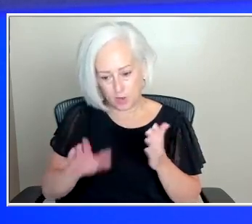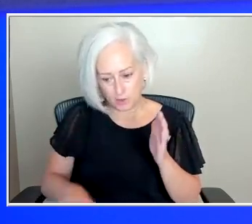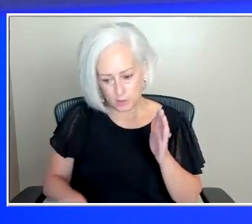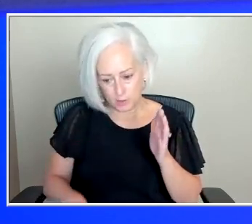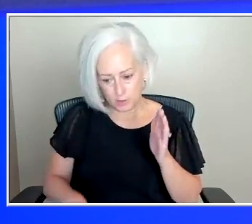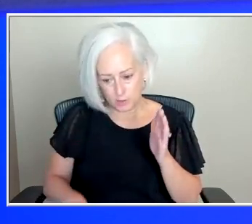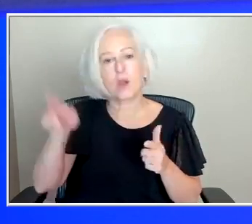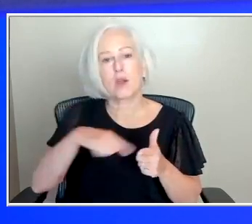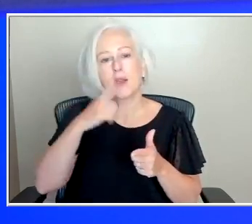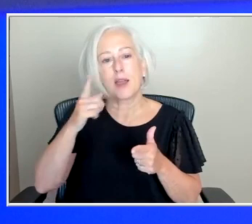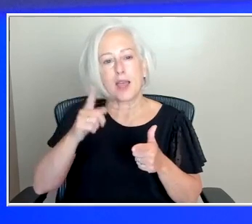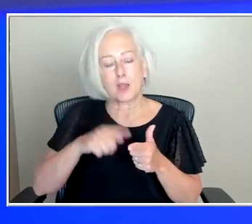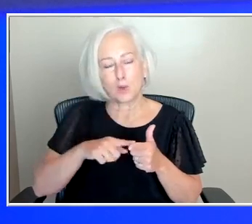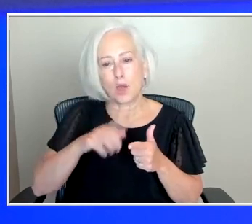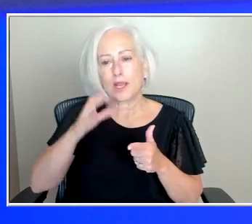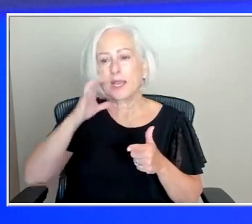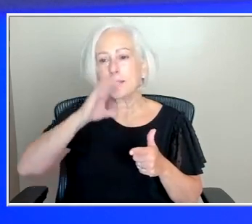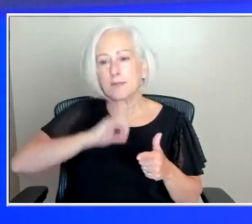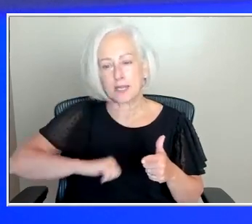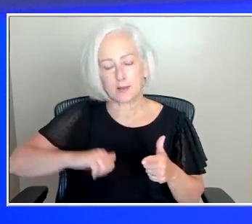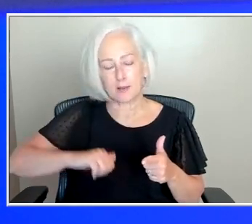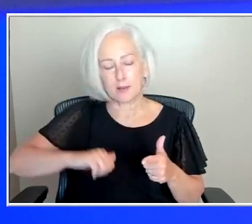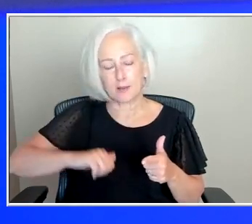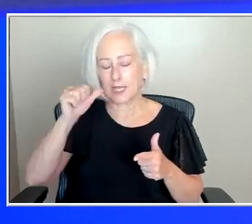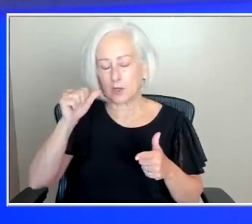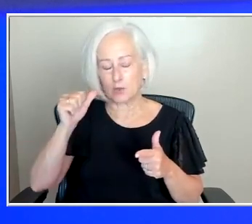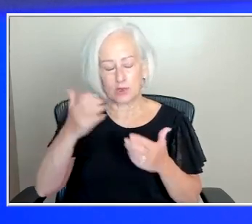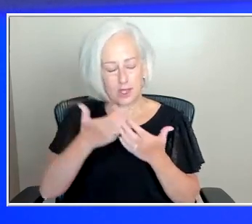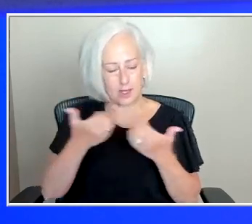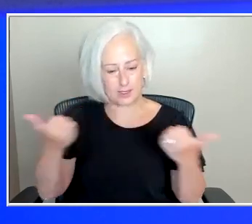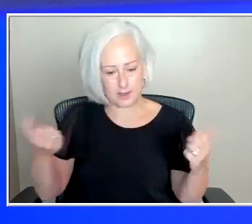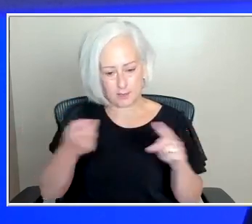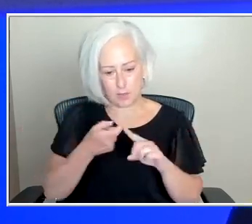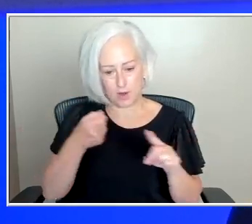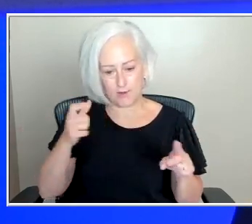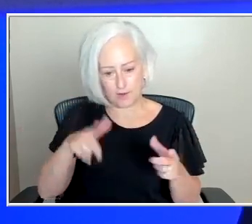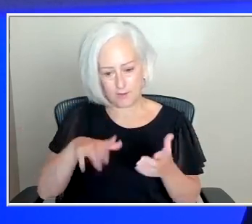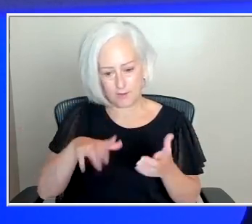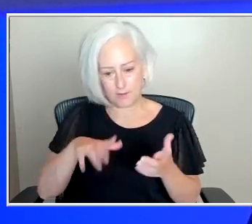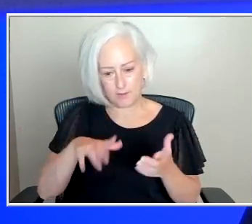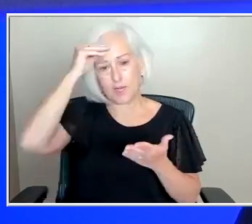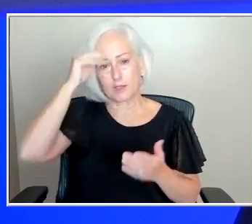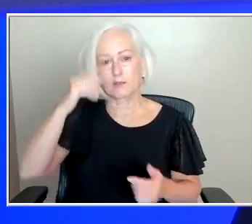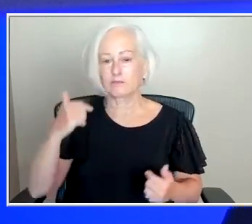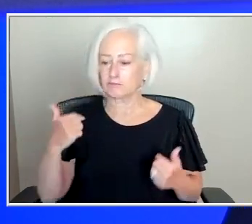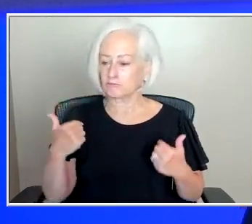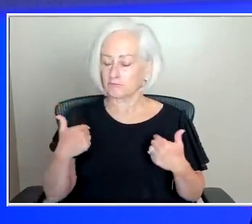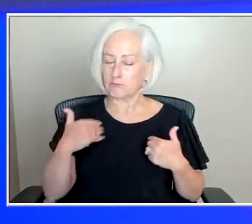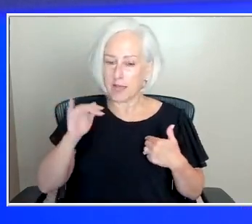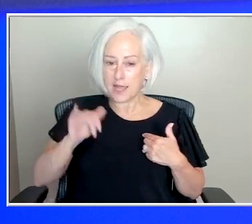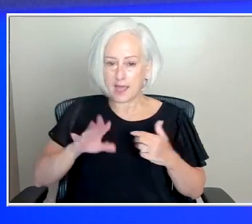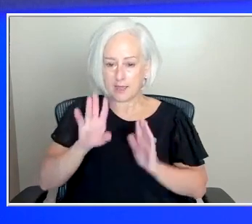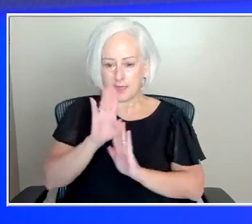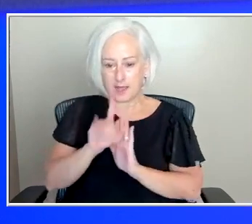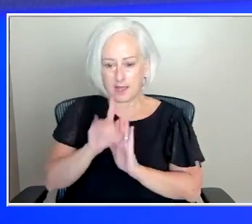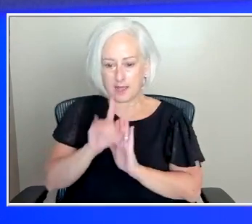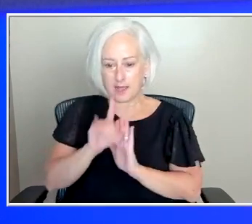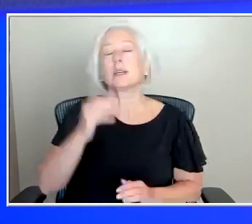it. I had that background, and I knew on Sundays I was